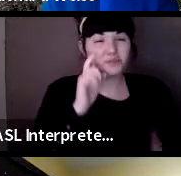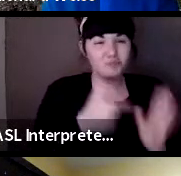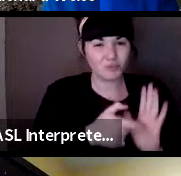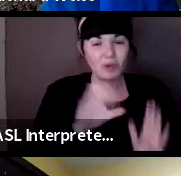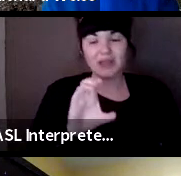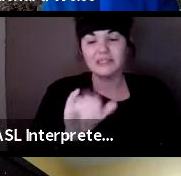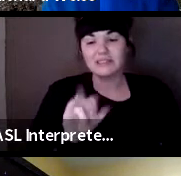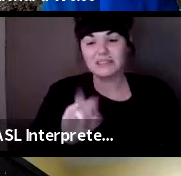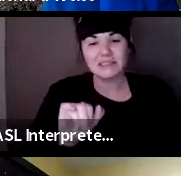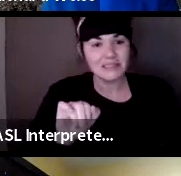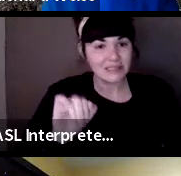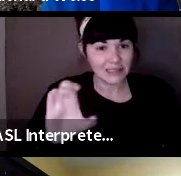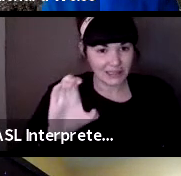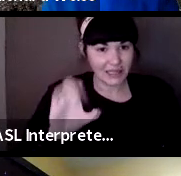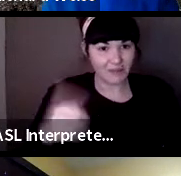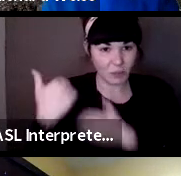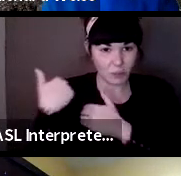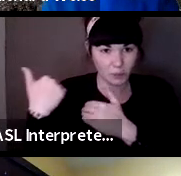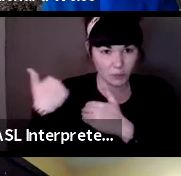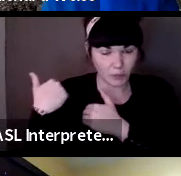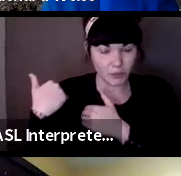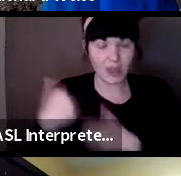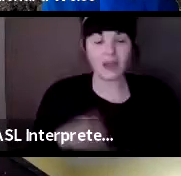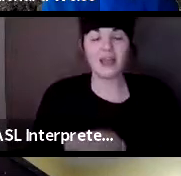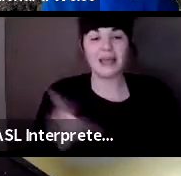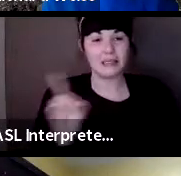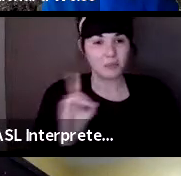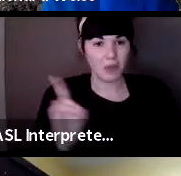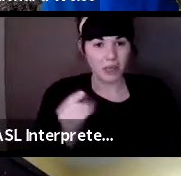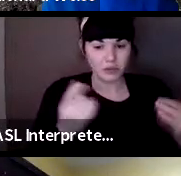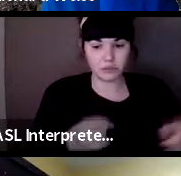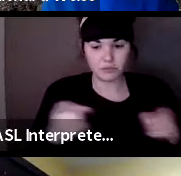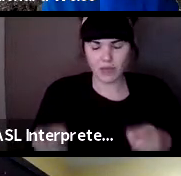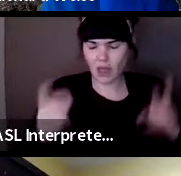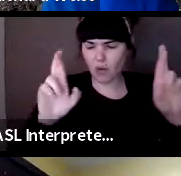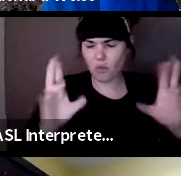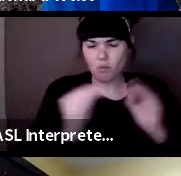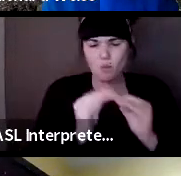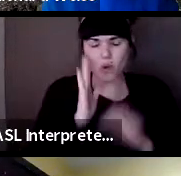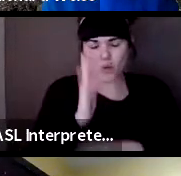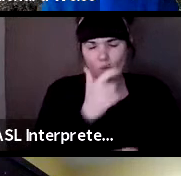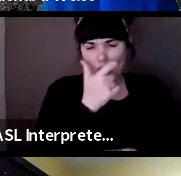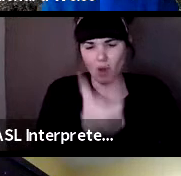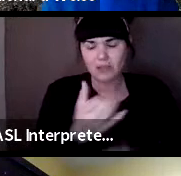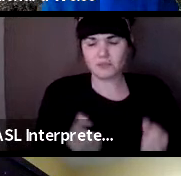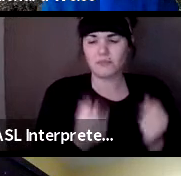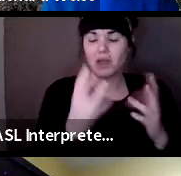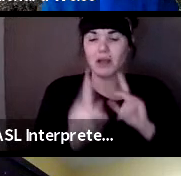I hope that more people will watch and that many will attend your public hearings and town halls across